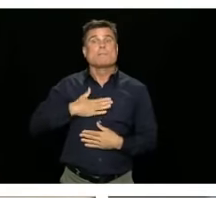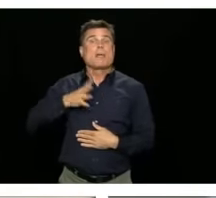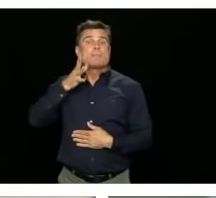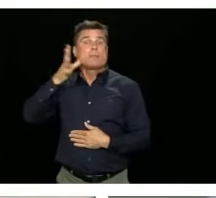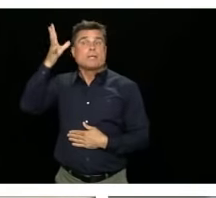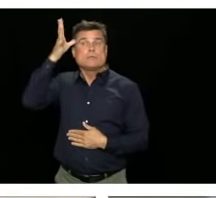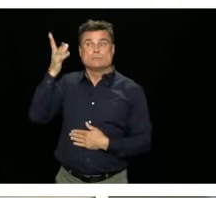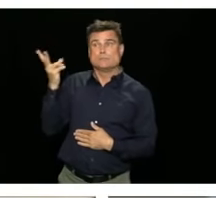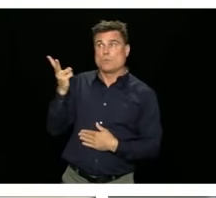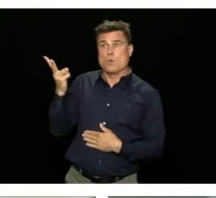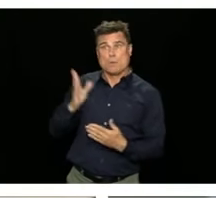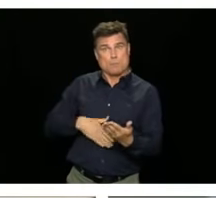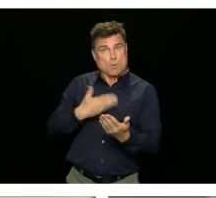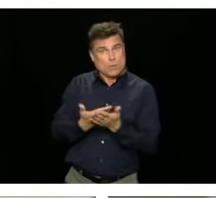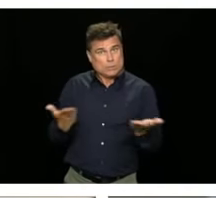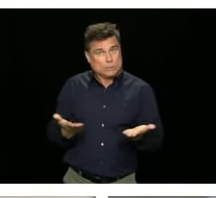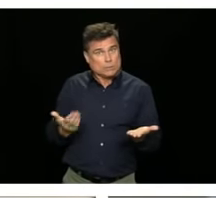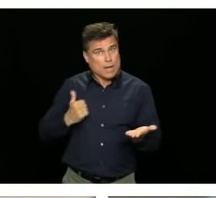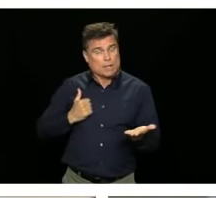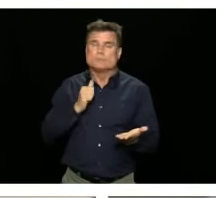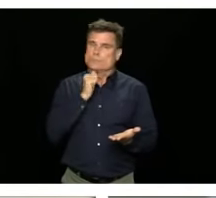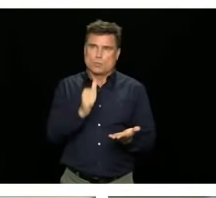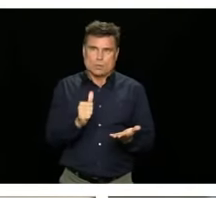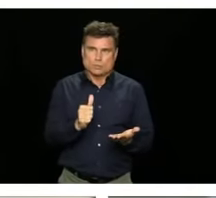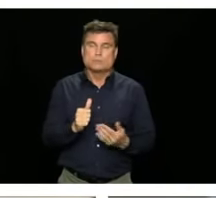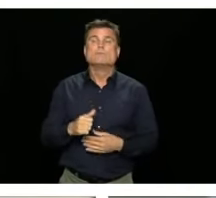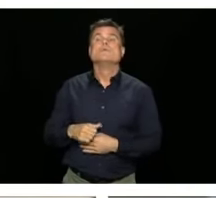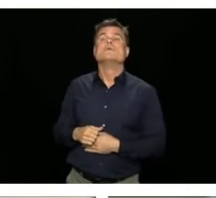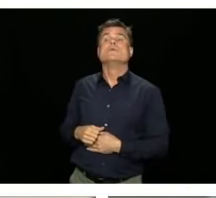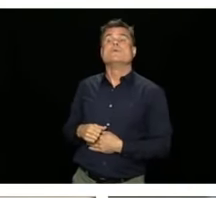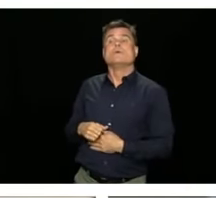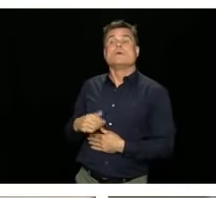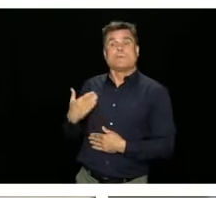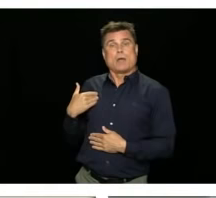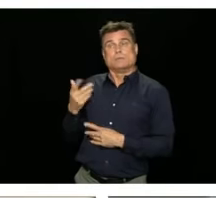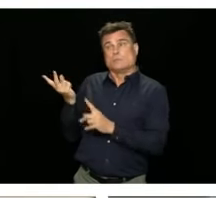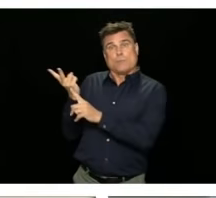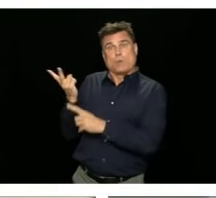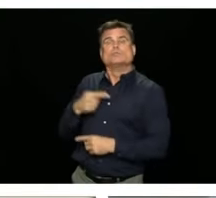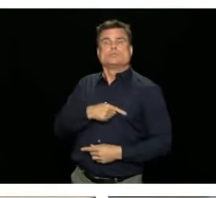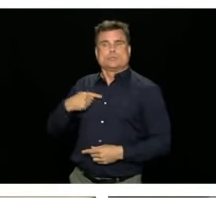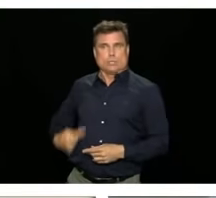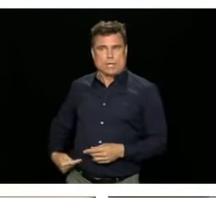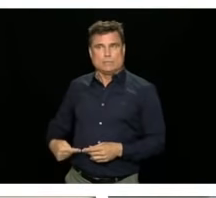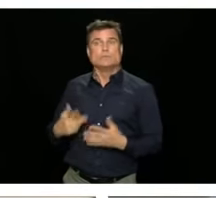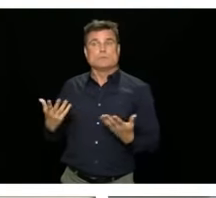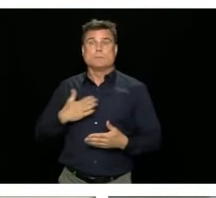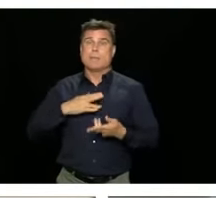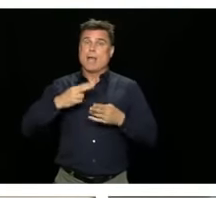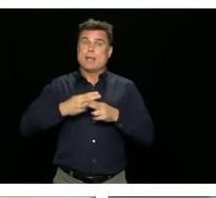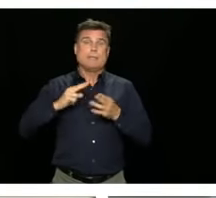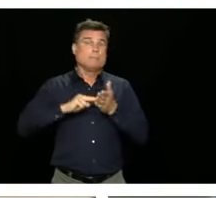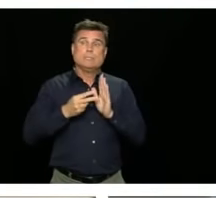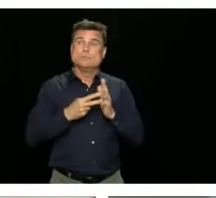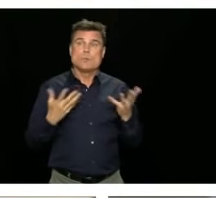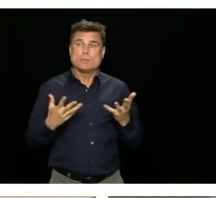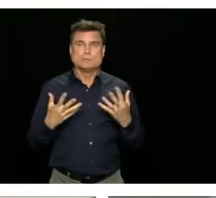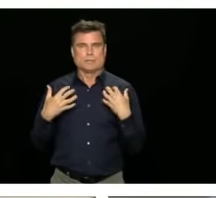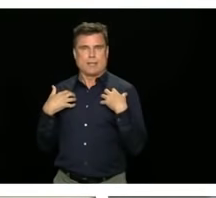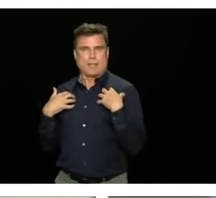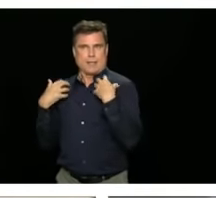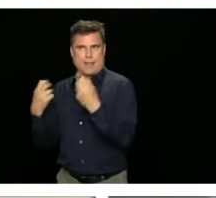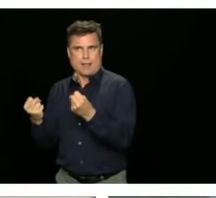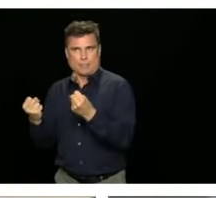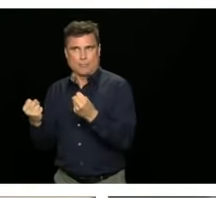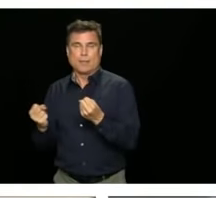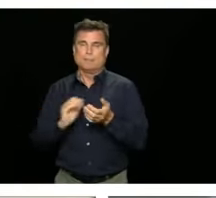which means health, peace, and gift. I treasure the name my parents have given me because it is their wish that